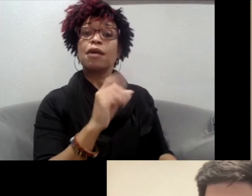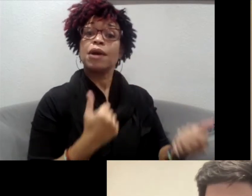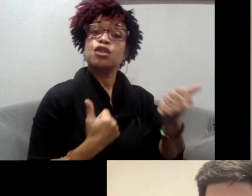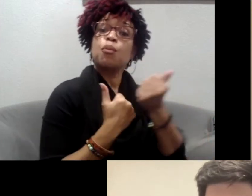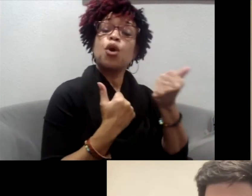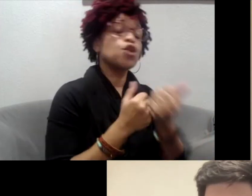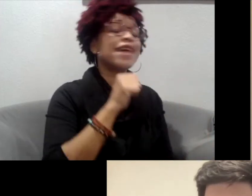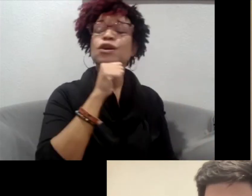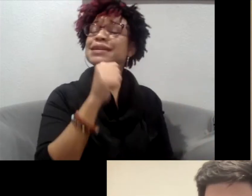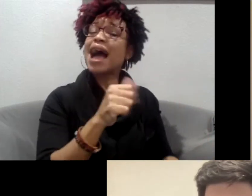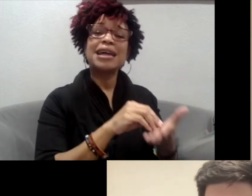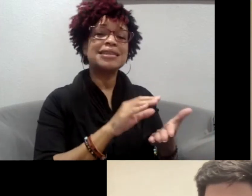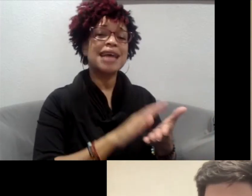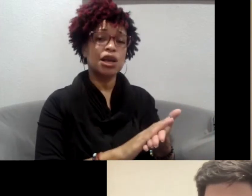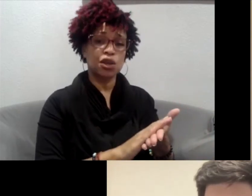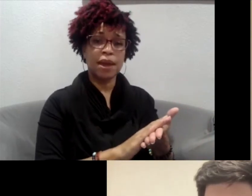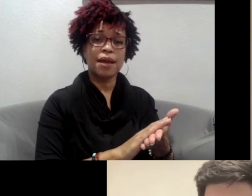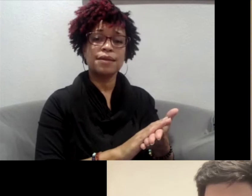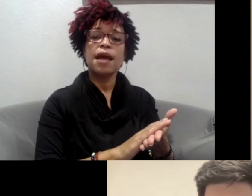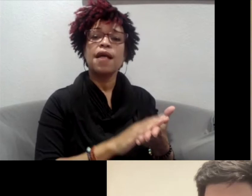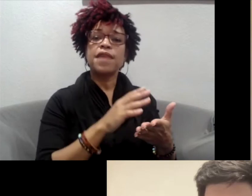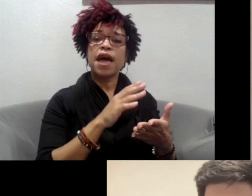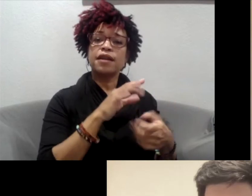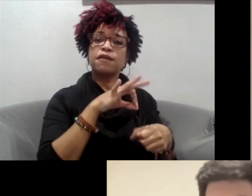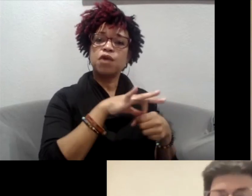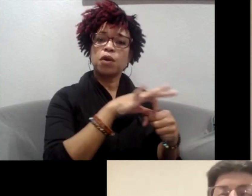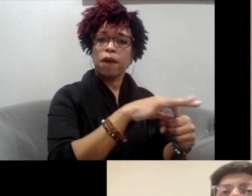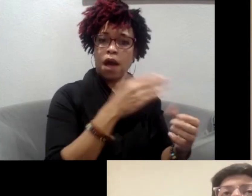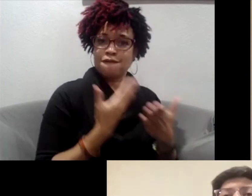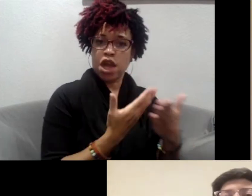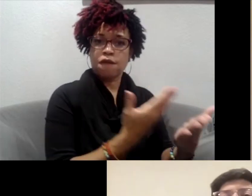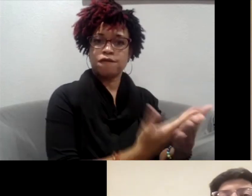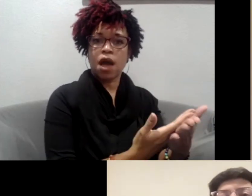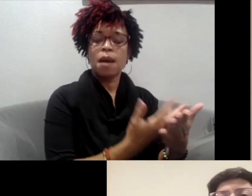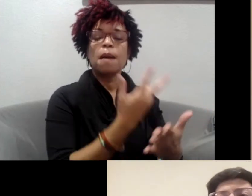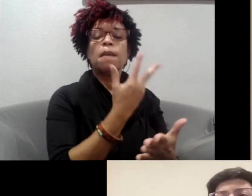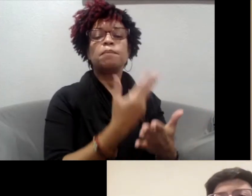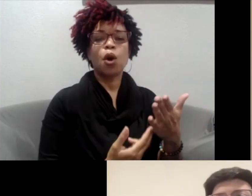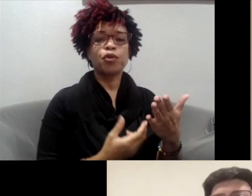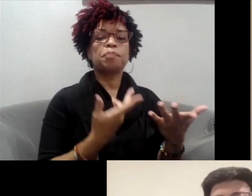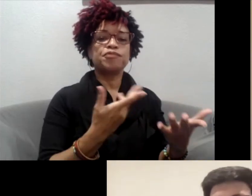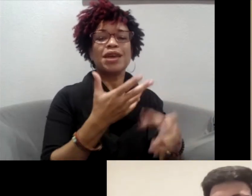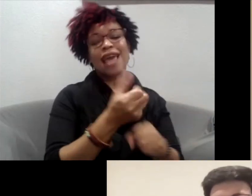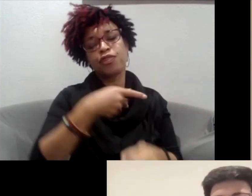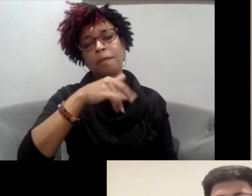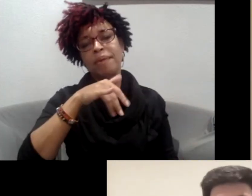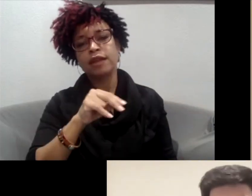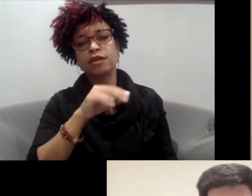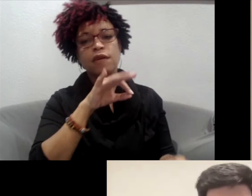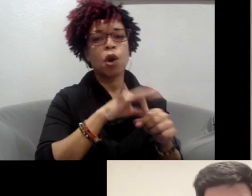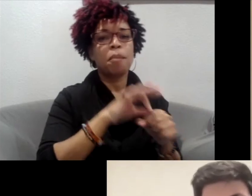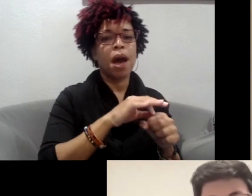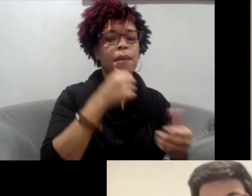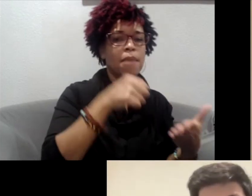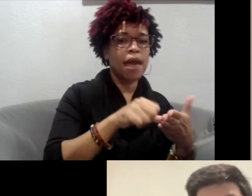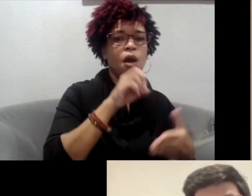to verify their voting eligibility, both in person and vote by mail, to get their pin? okay, so